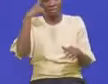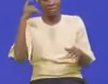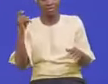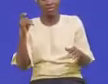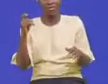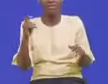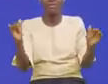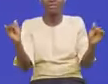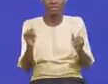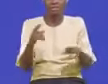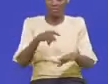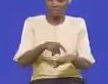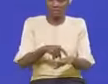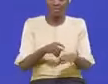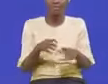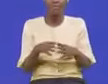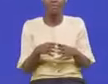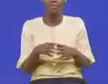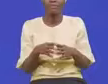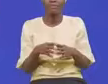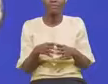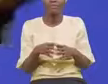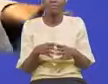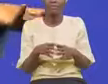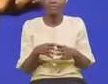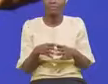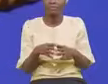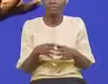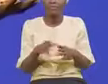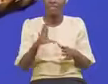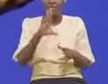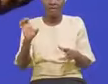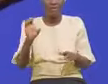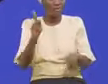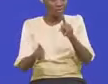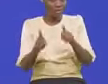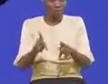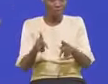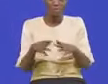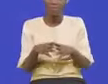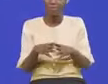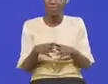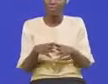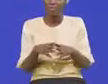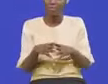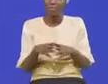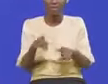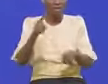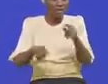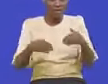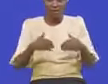Ame ame tɔ ku drɔ ma gaƒoƒo ɖeka me. Ame bla ame alɔfa tɔ.